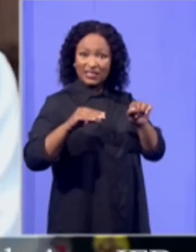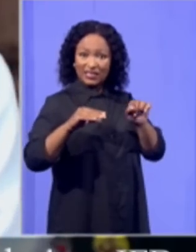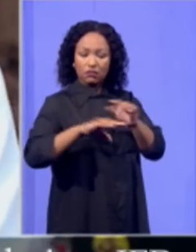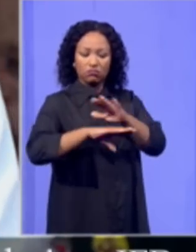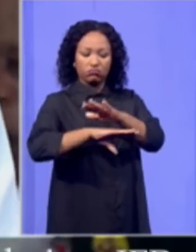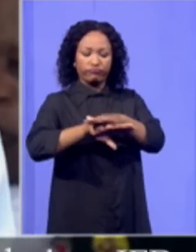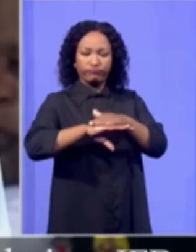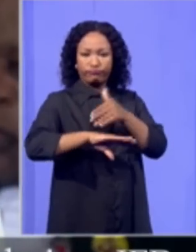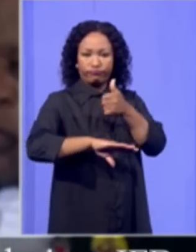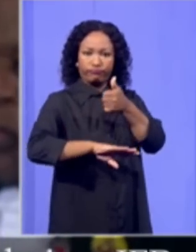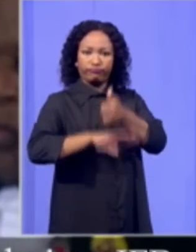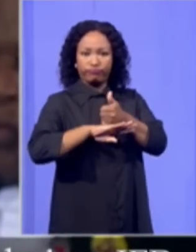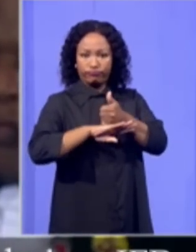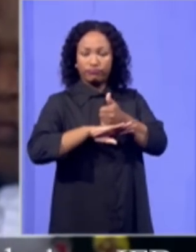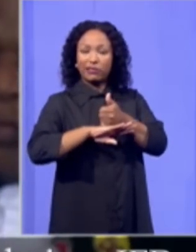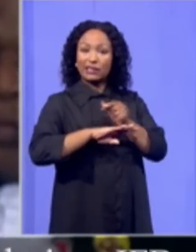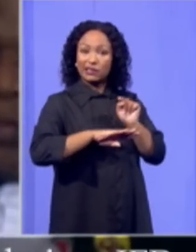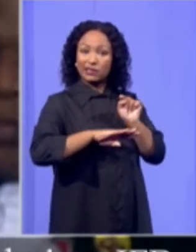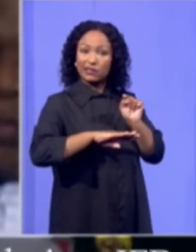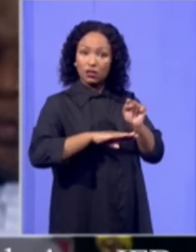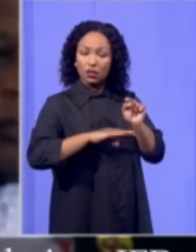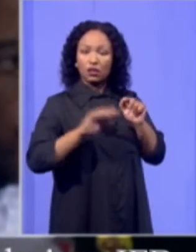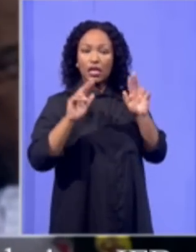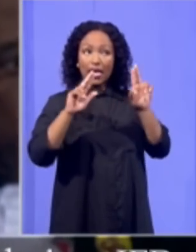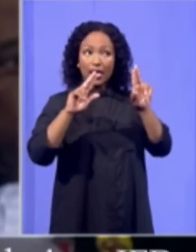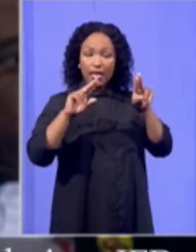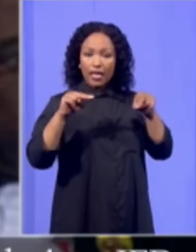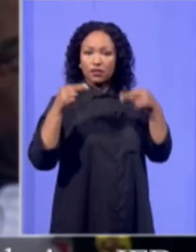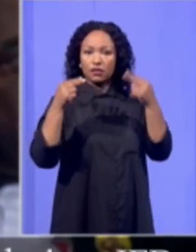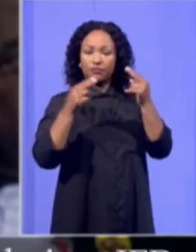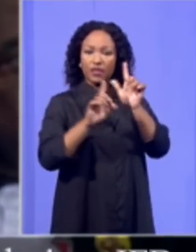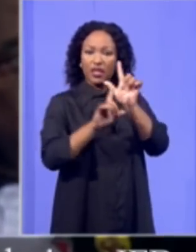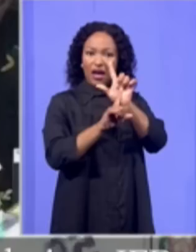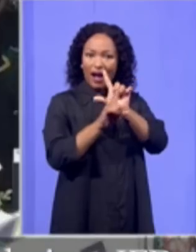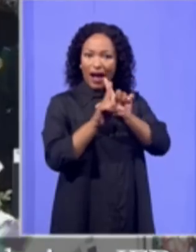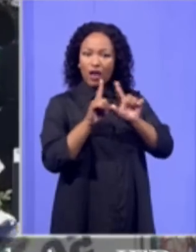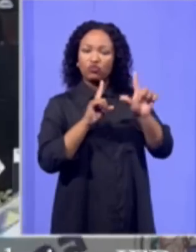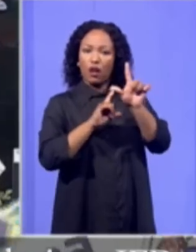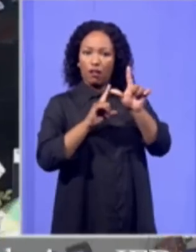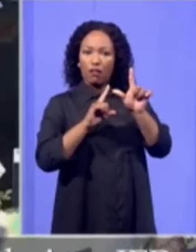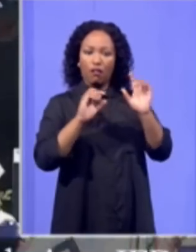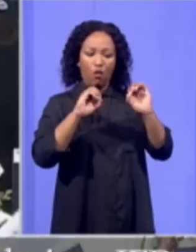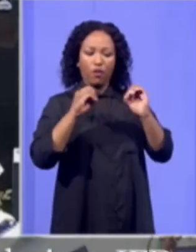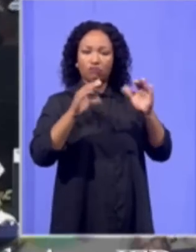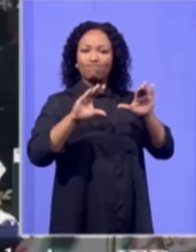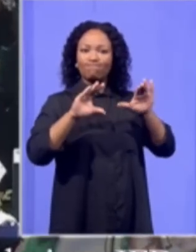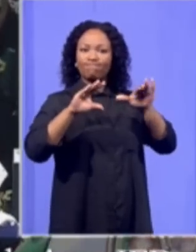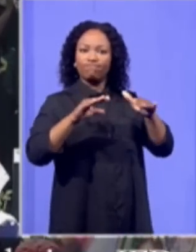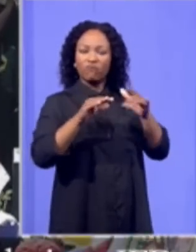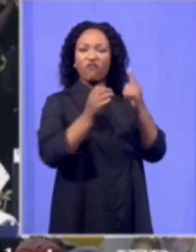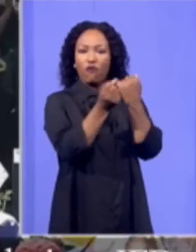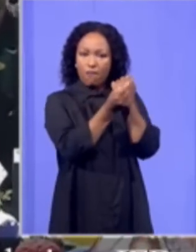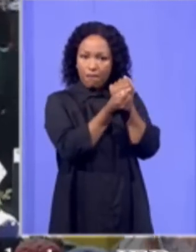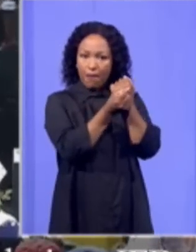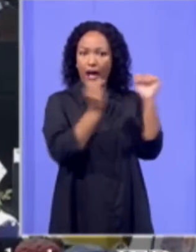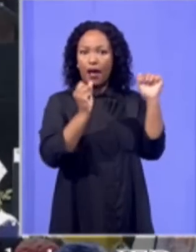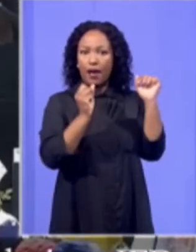founded as a national cultural liberation movement. The journey of